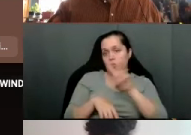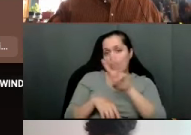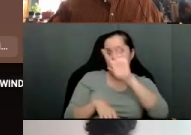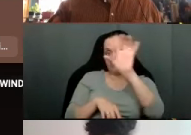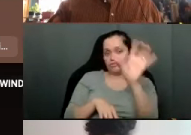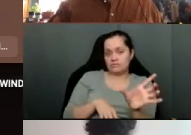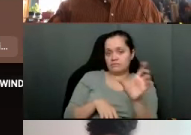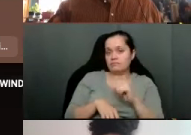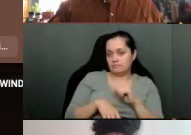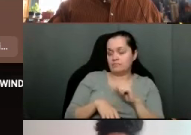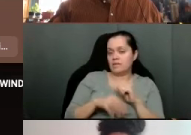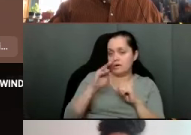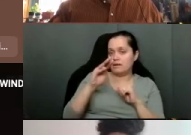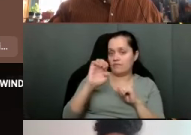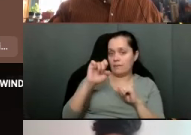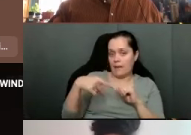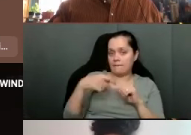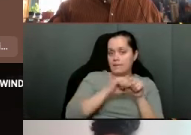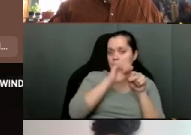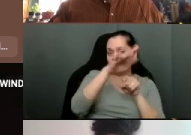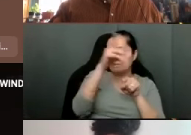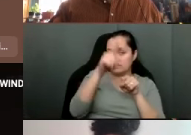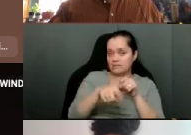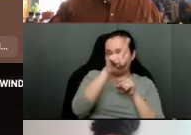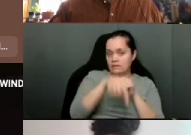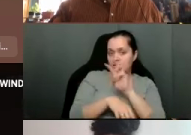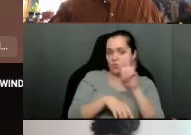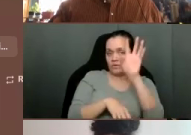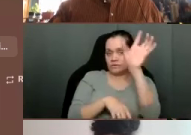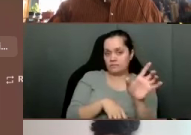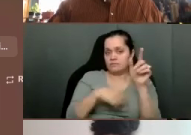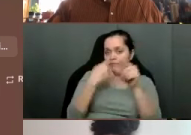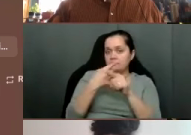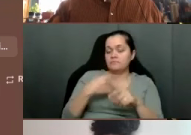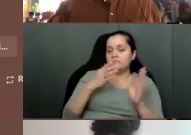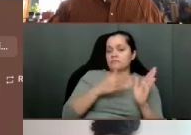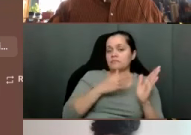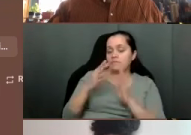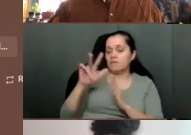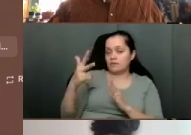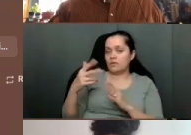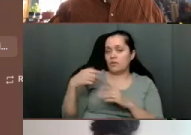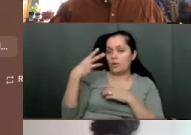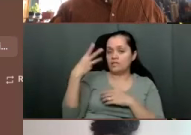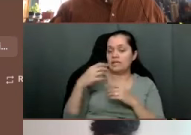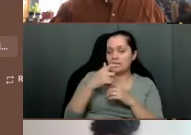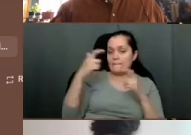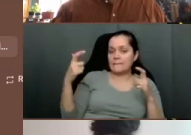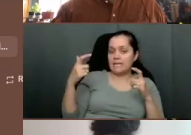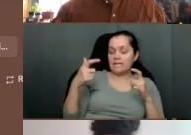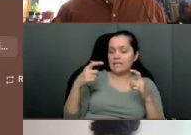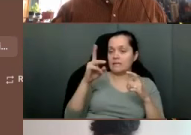here of the Cascade Mountains going here and on the western side. Number three, Washington has the largest